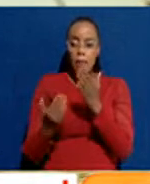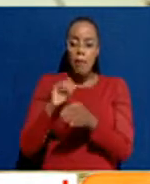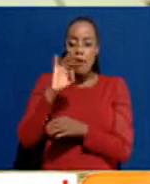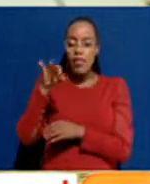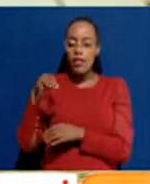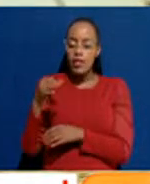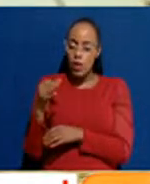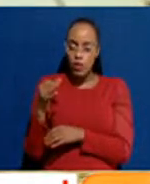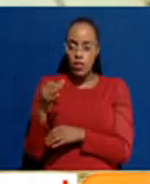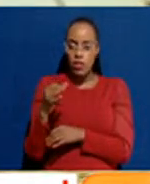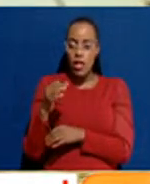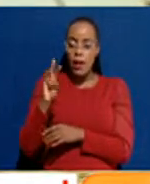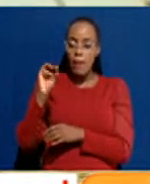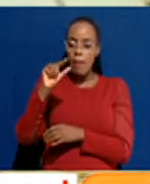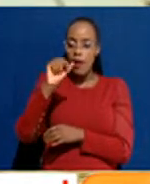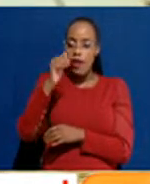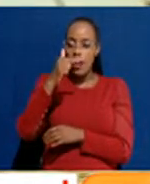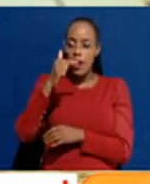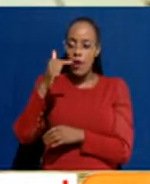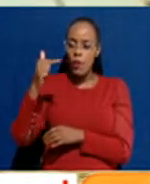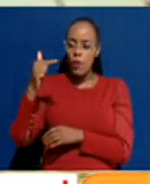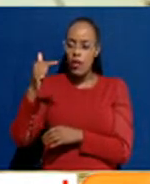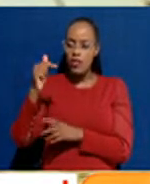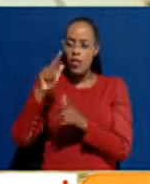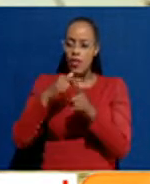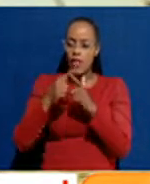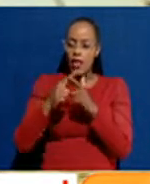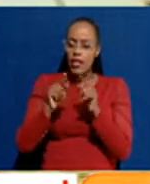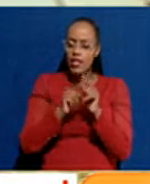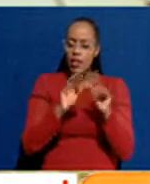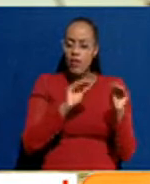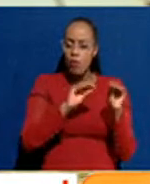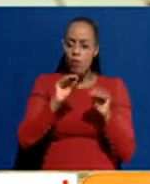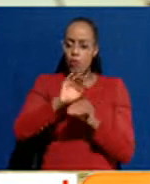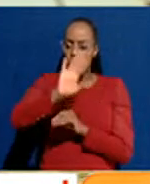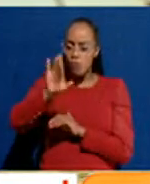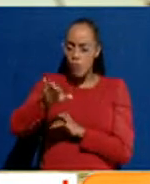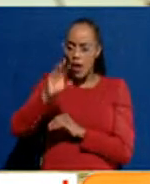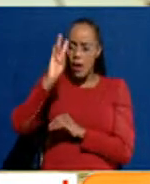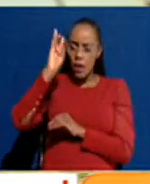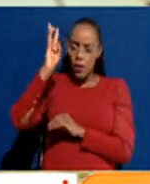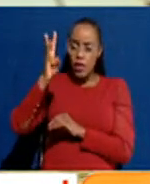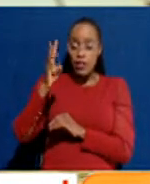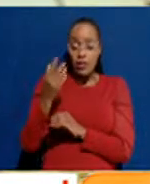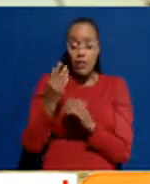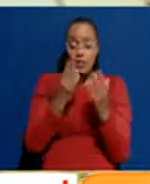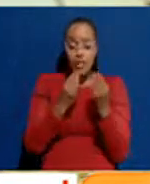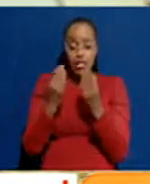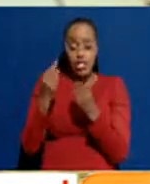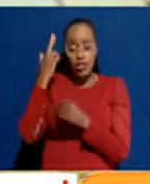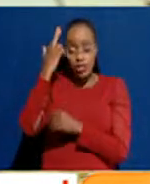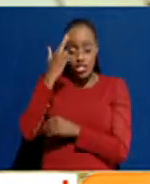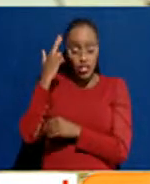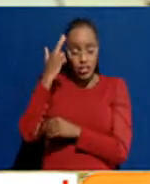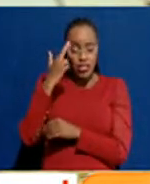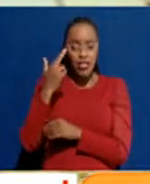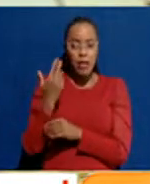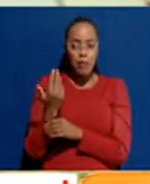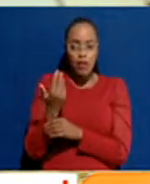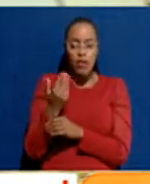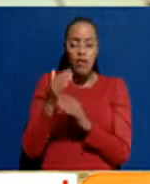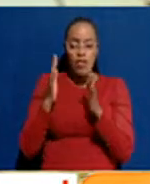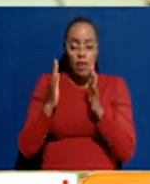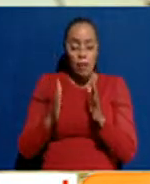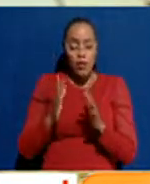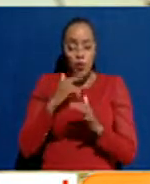volts. And it immediately has to be taken very high. And the reason is simple, sir, maybe for the listening